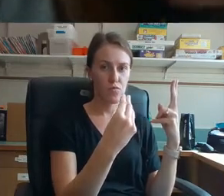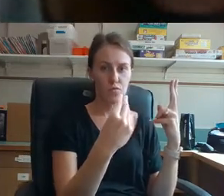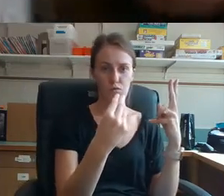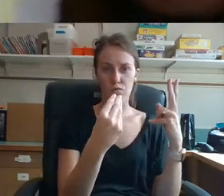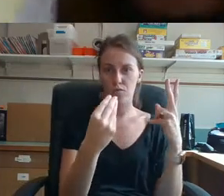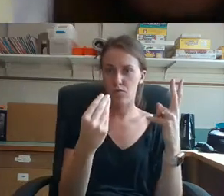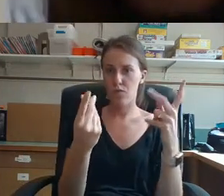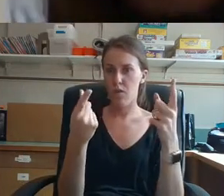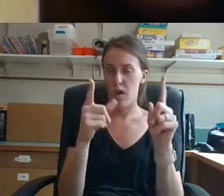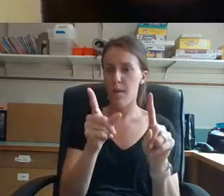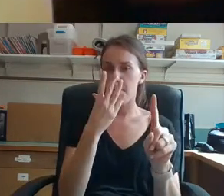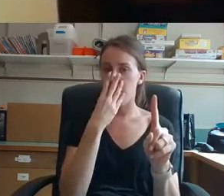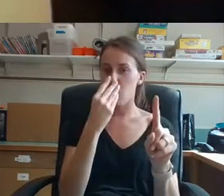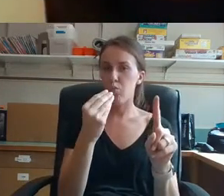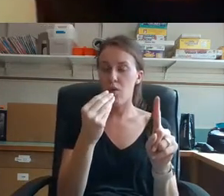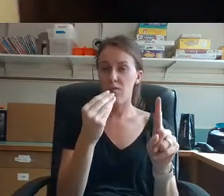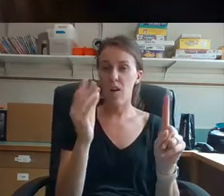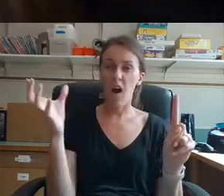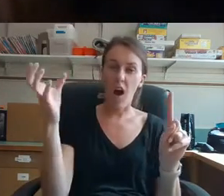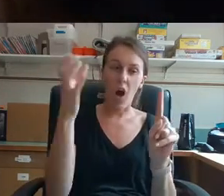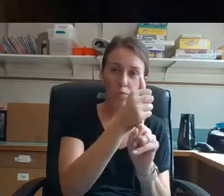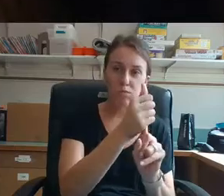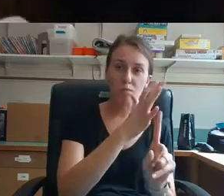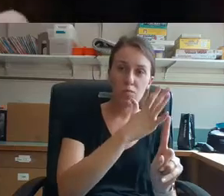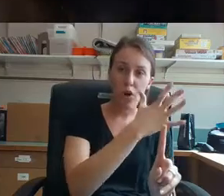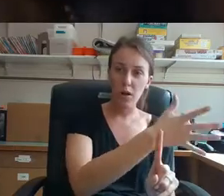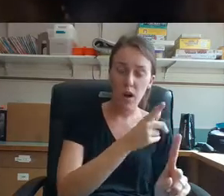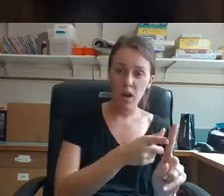he swallowed grandmother up. He gobbled her up.